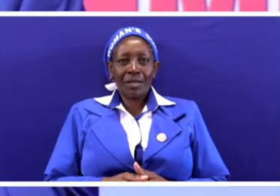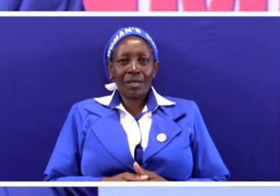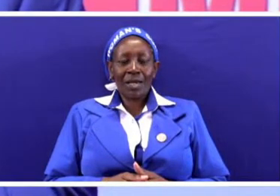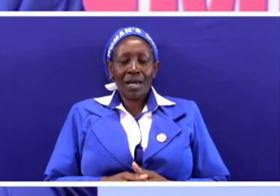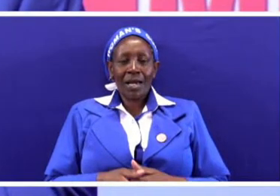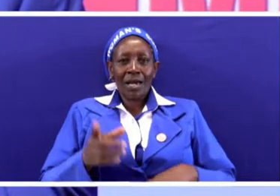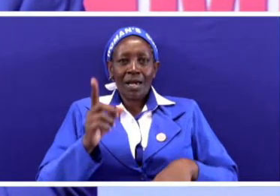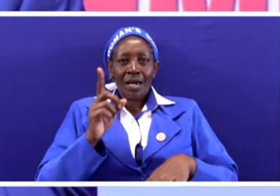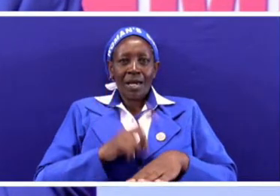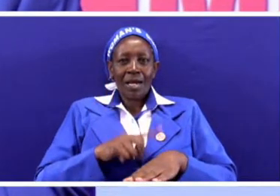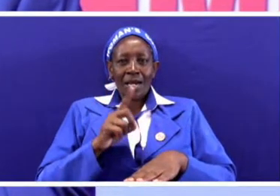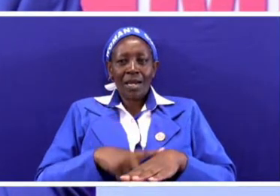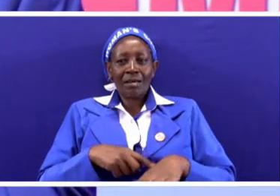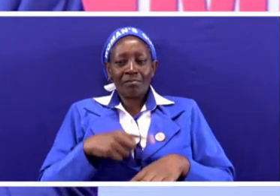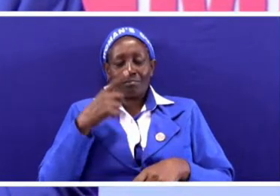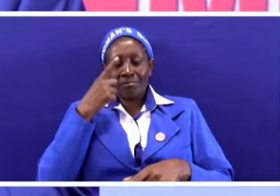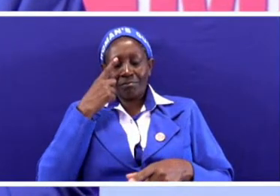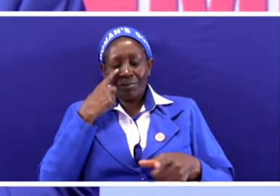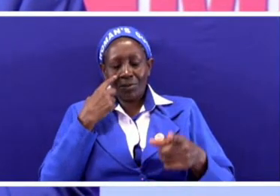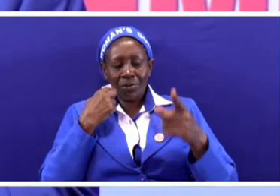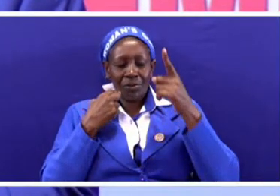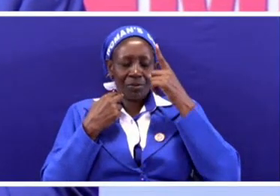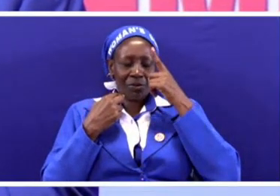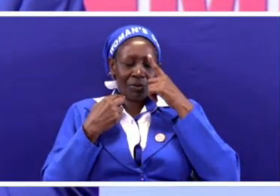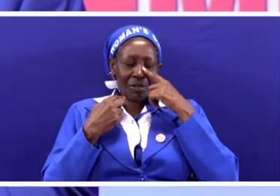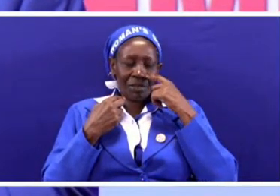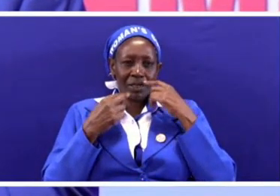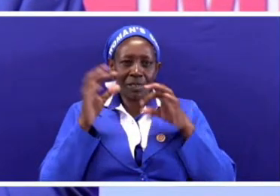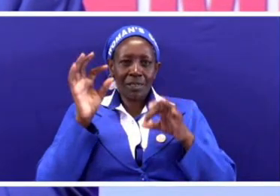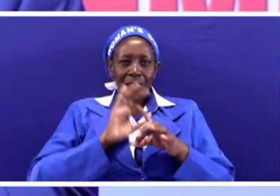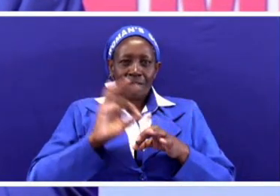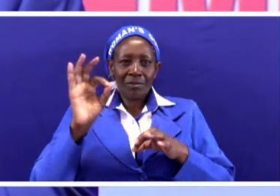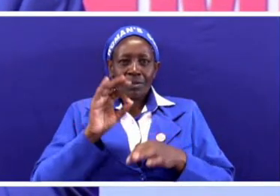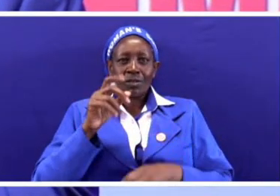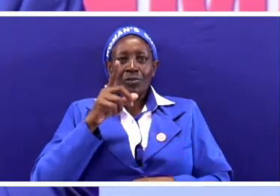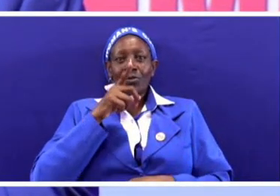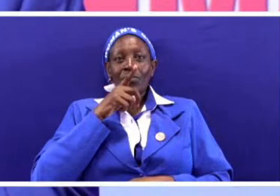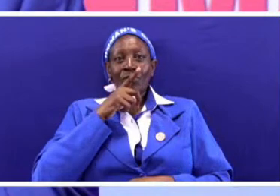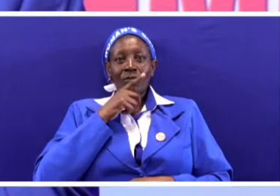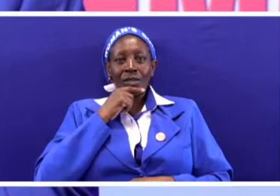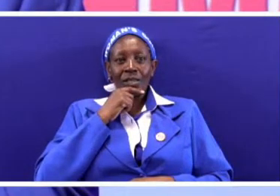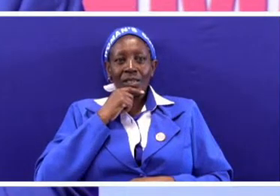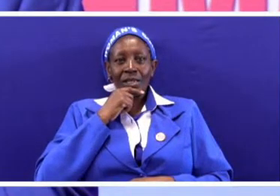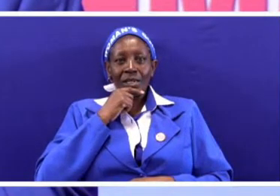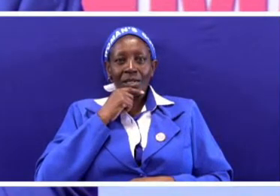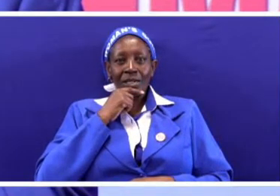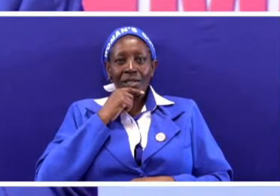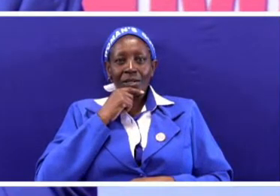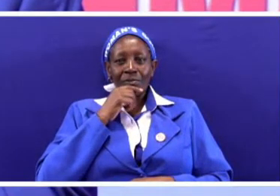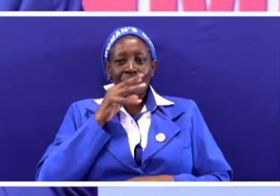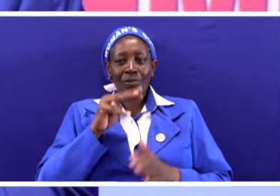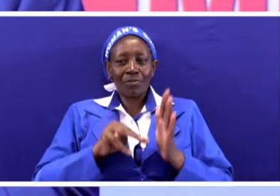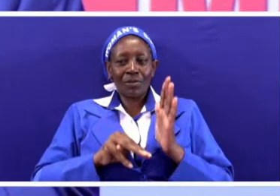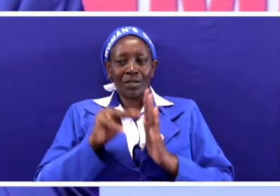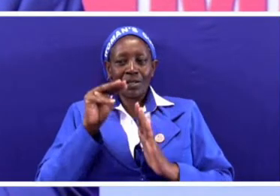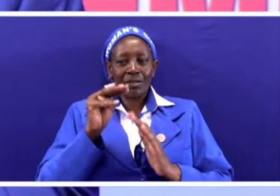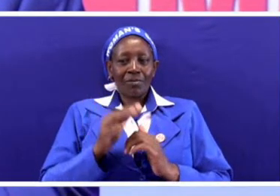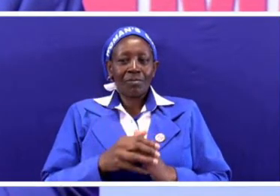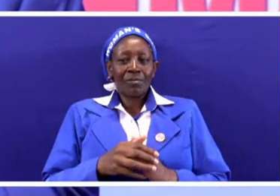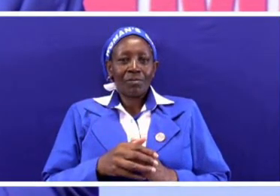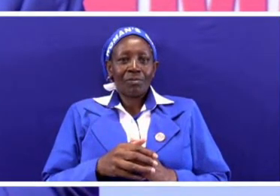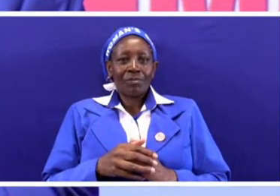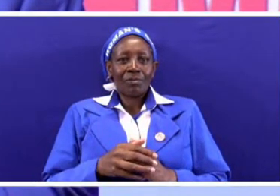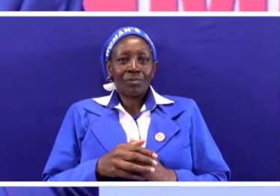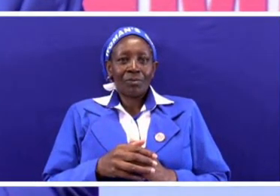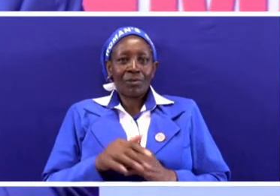mourning our church father, who is remembered mainly, one, for mentorship. This is